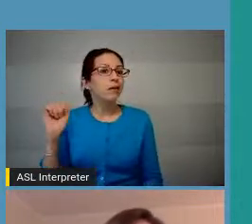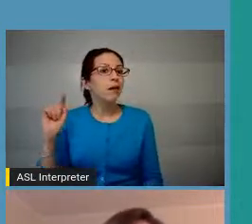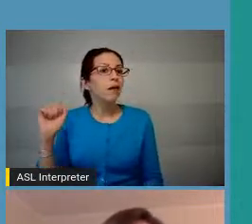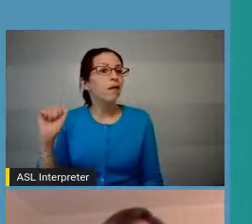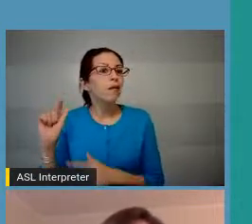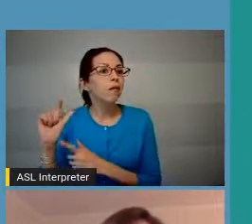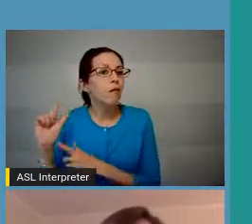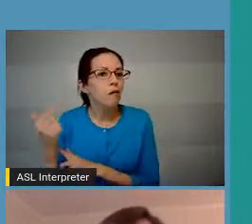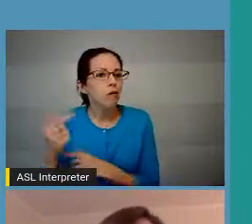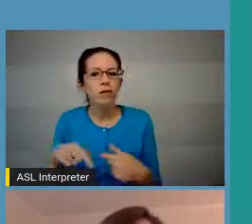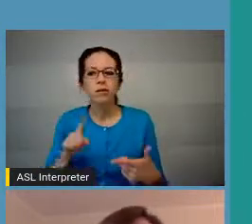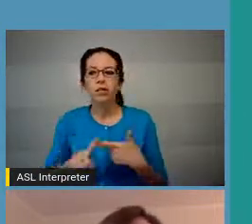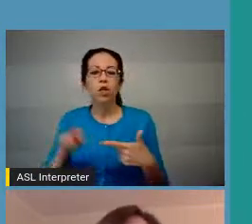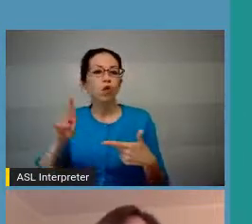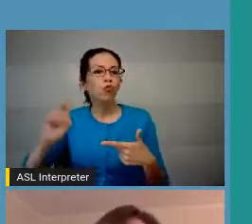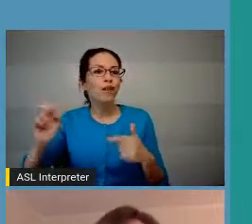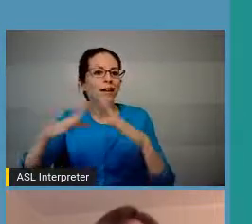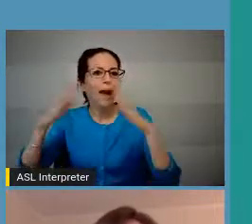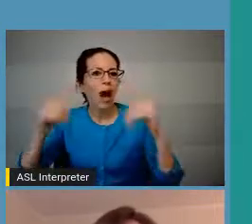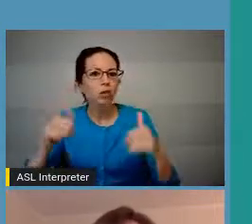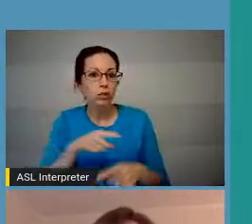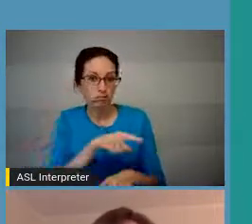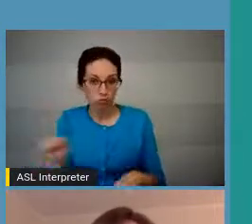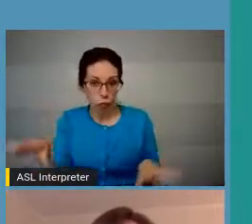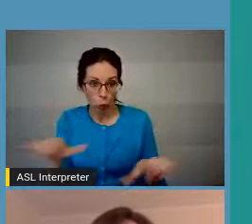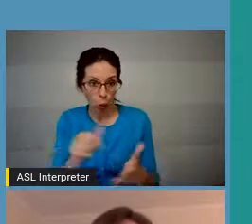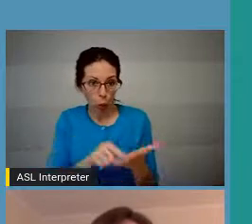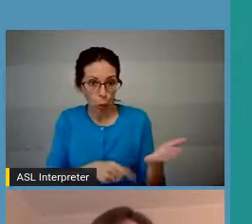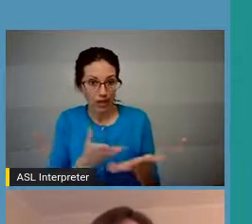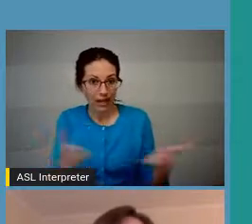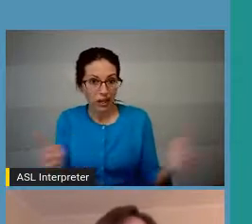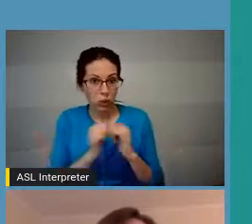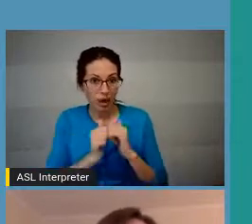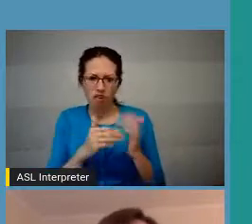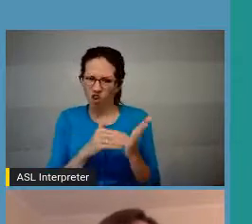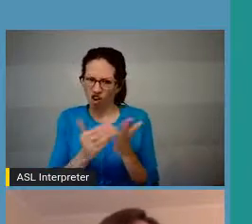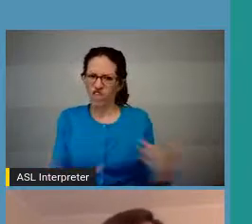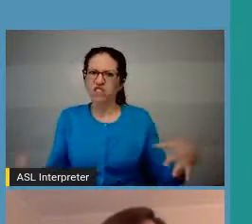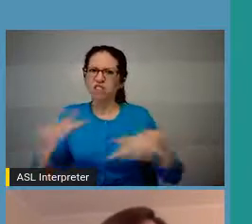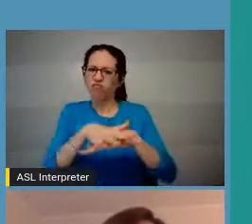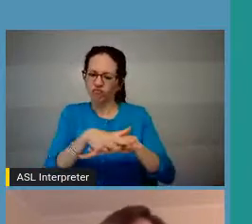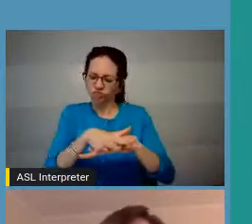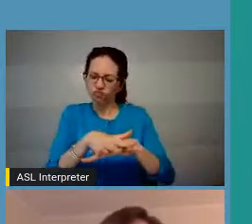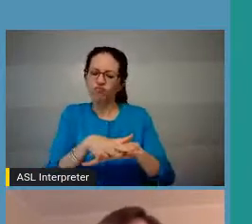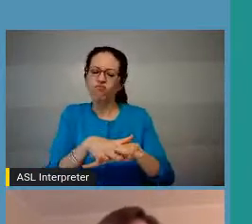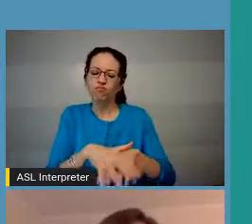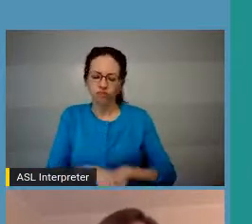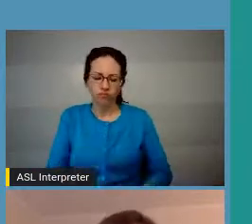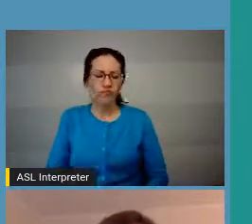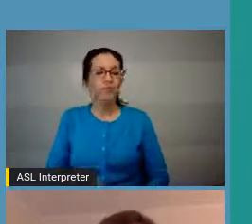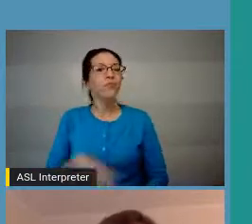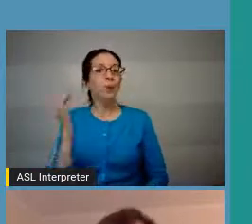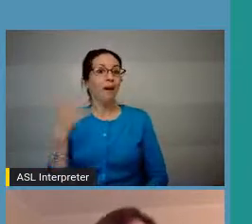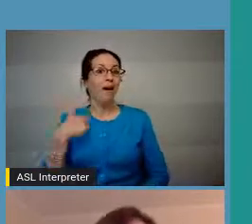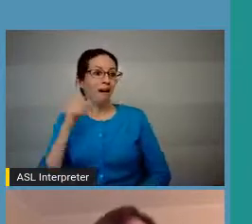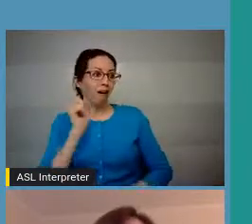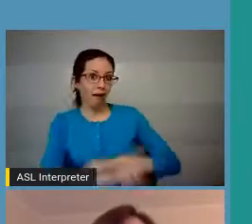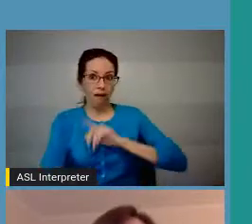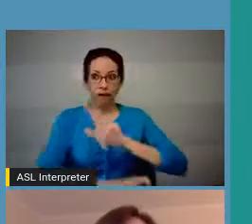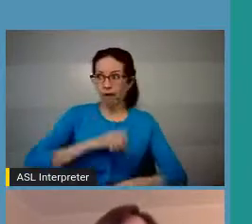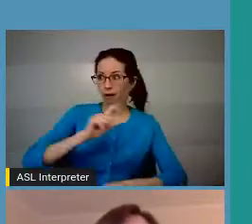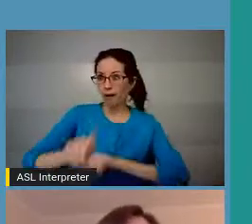Have you done those things together? Because often they are interlaced. I would be doing that in part to start